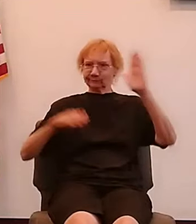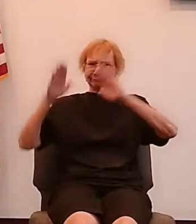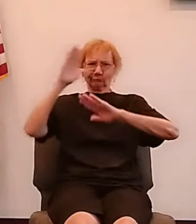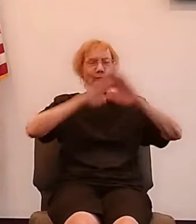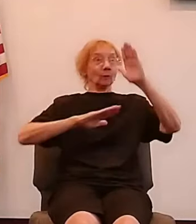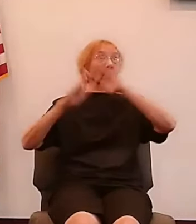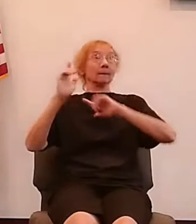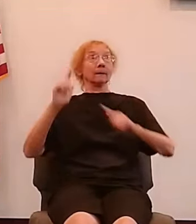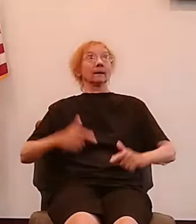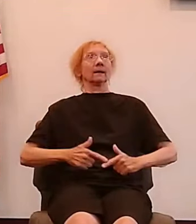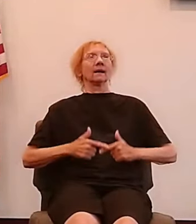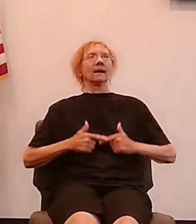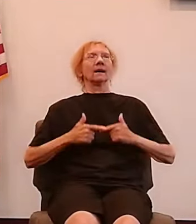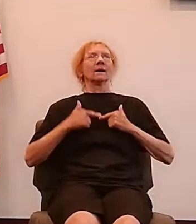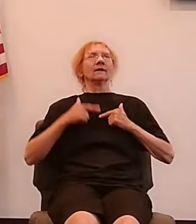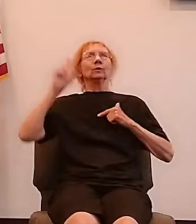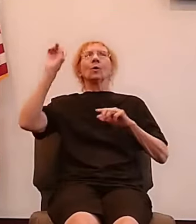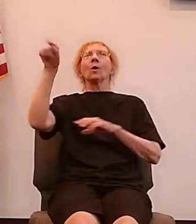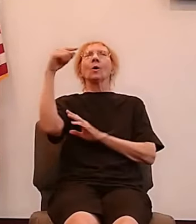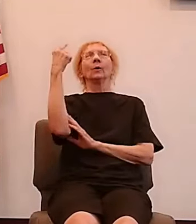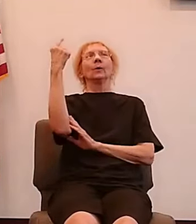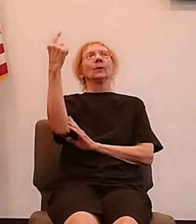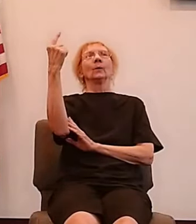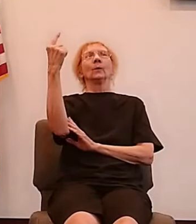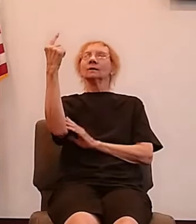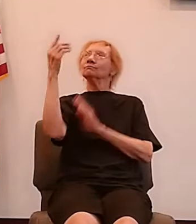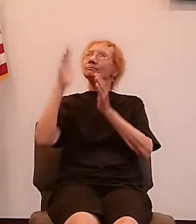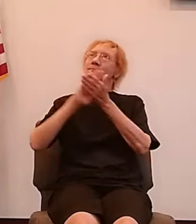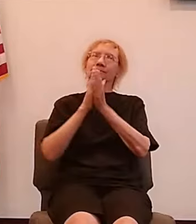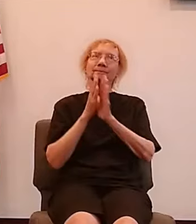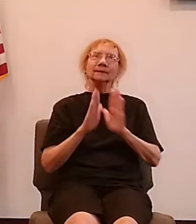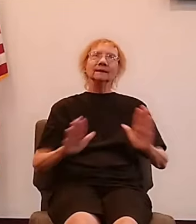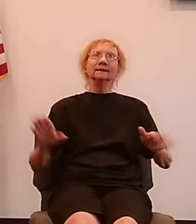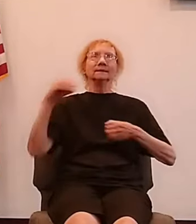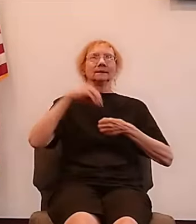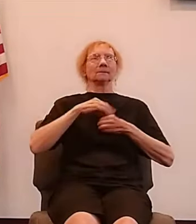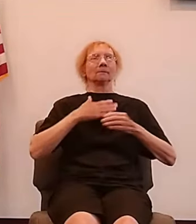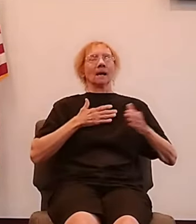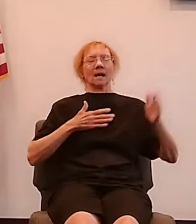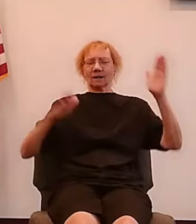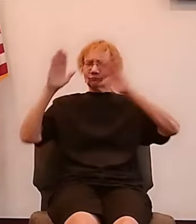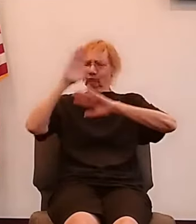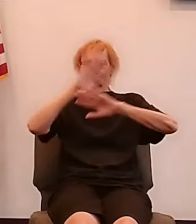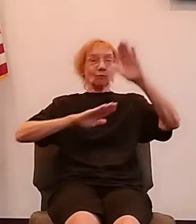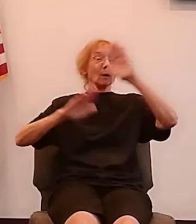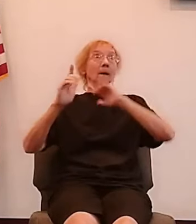Oh, you are the peace in my troubled sea.